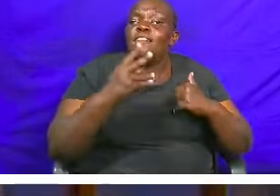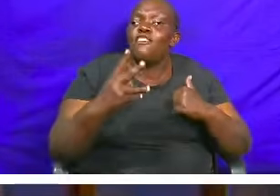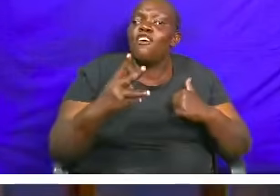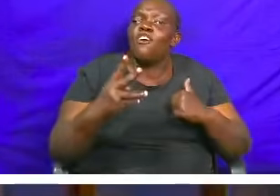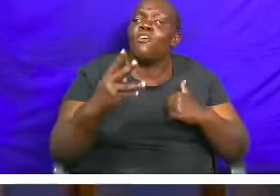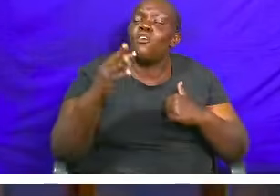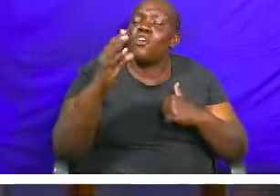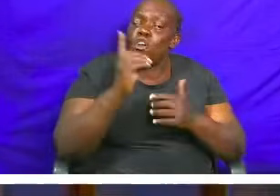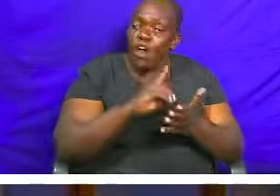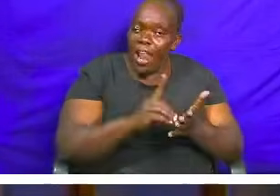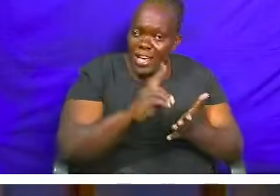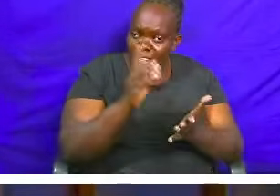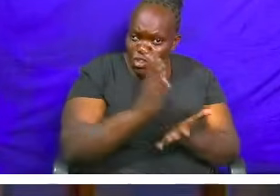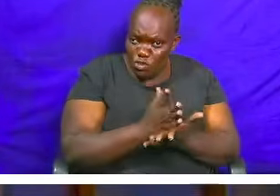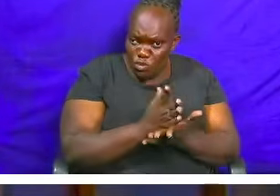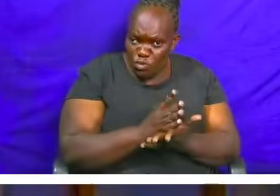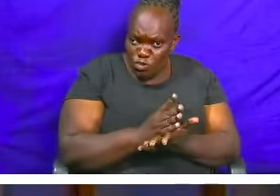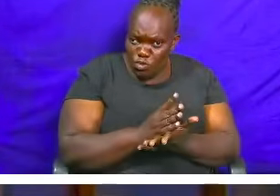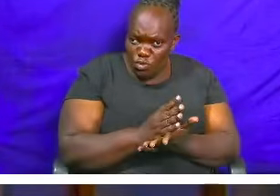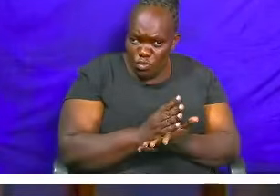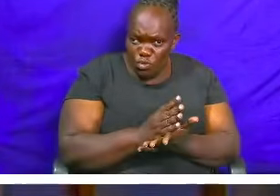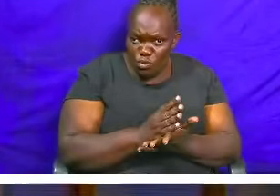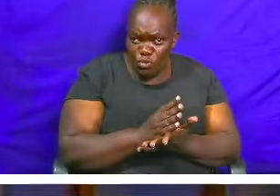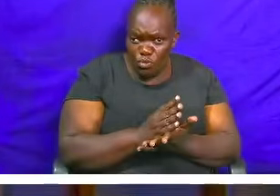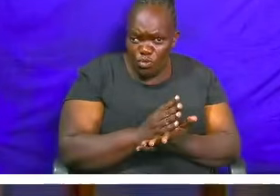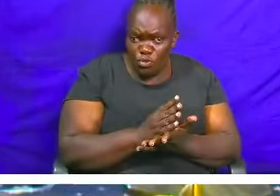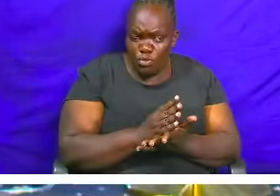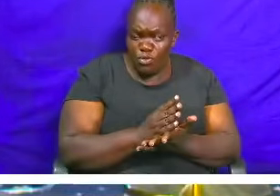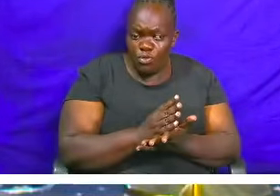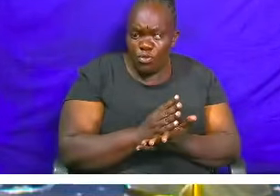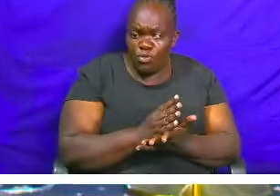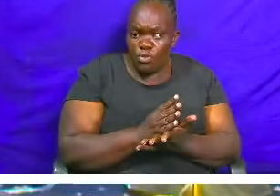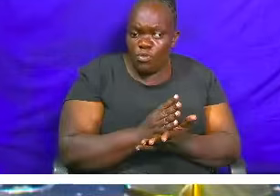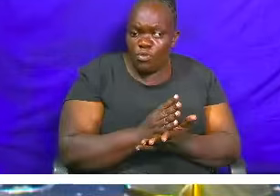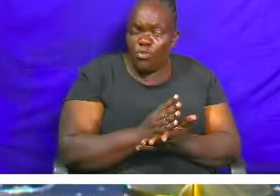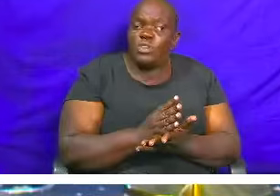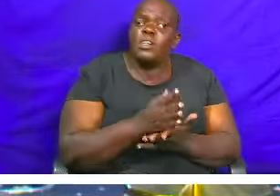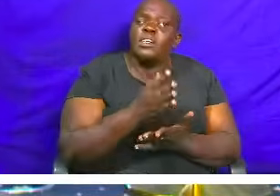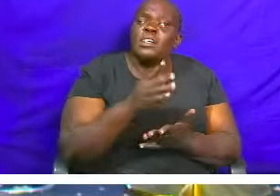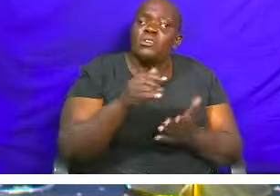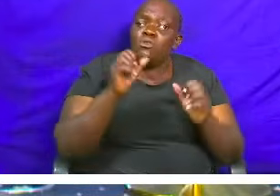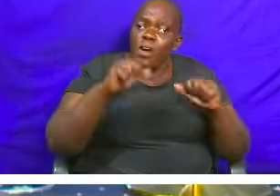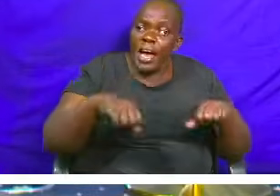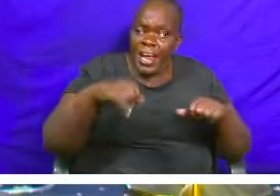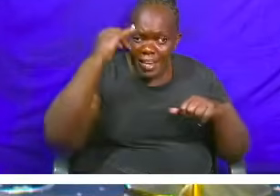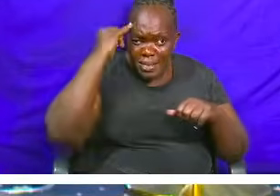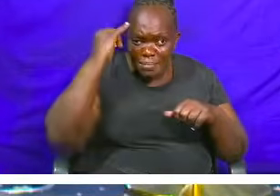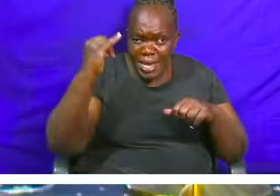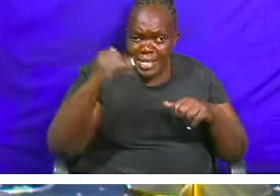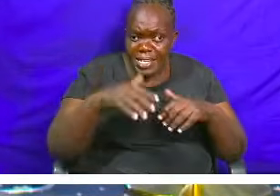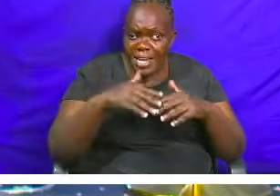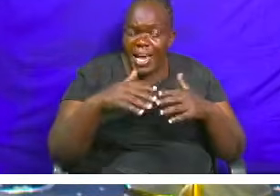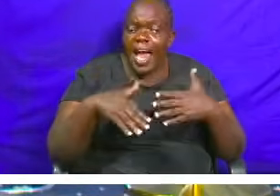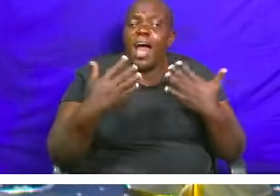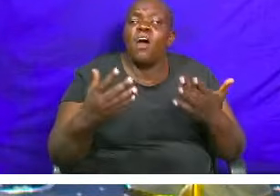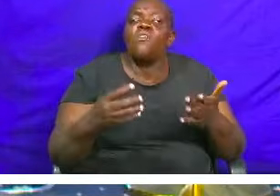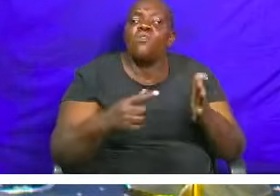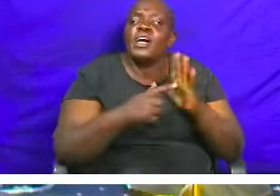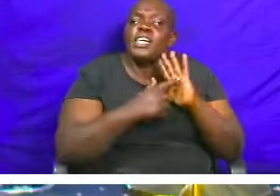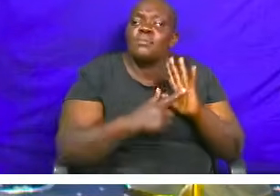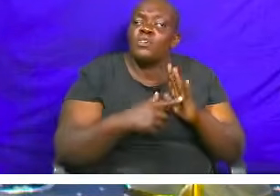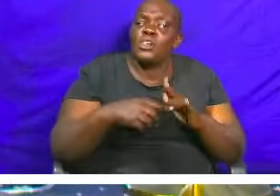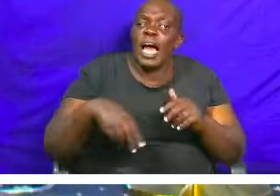ton, fixed. Very so you can imagine, apart from exposure to the high